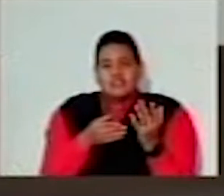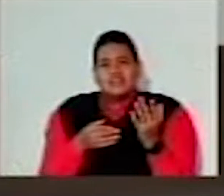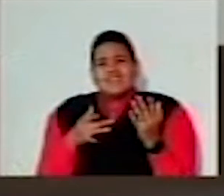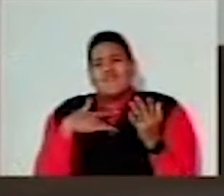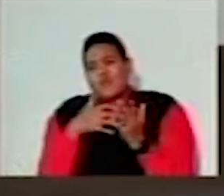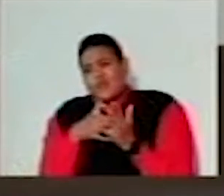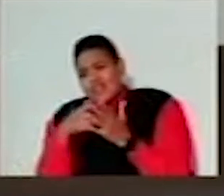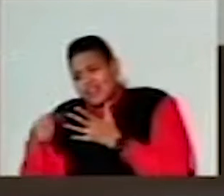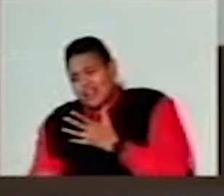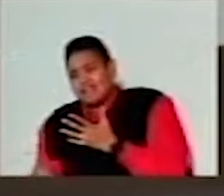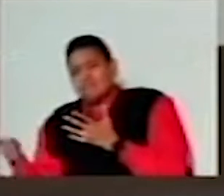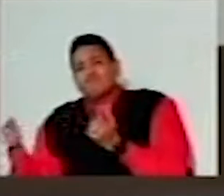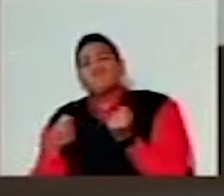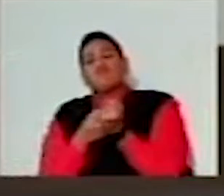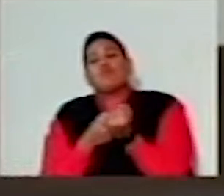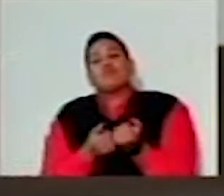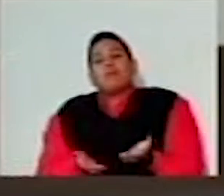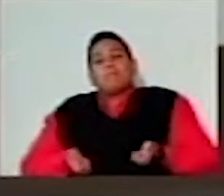we will,